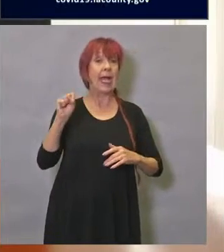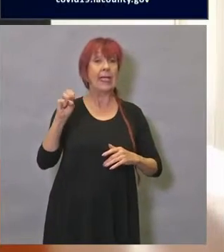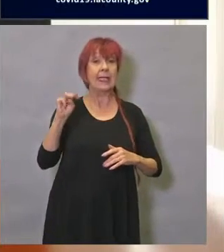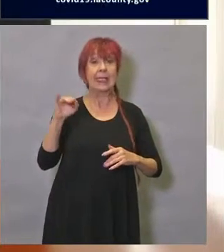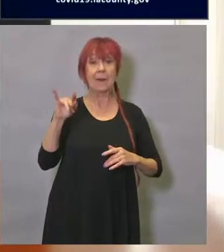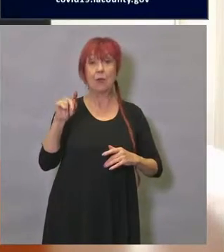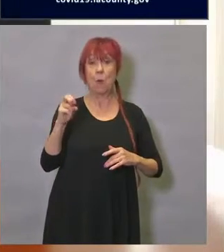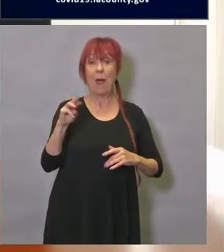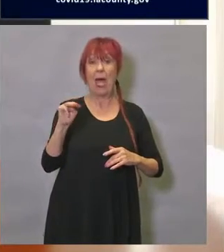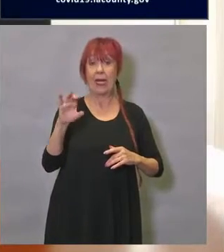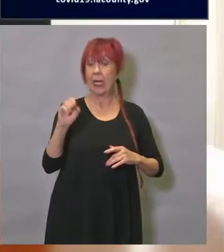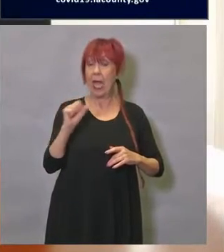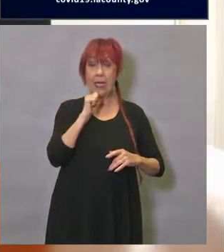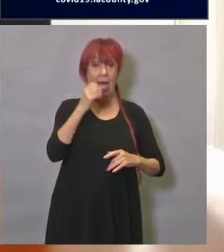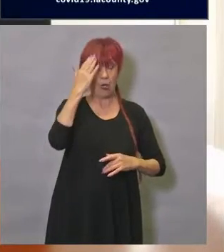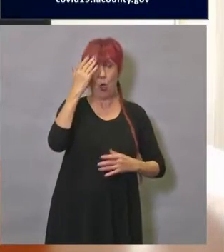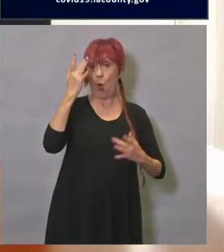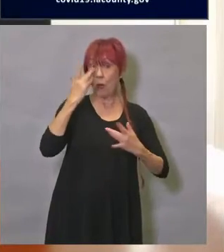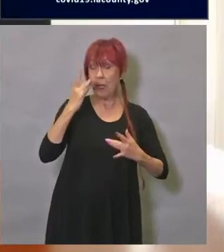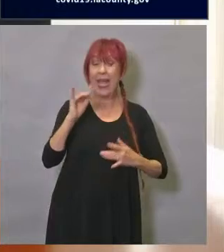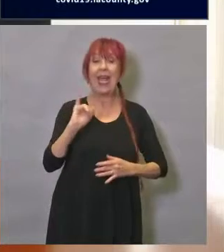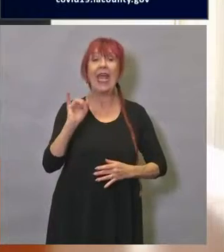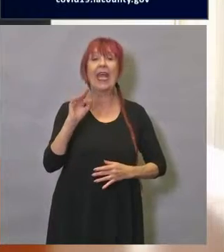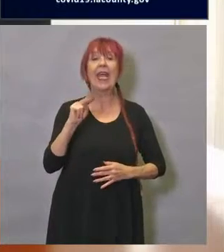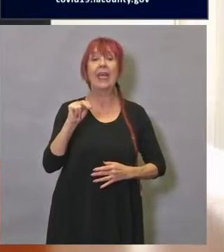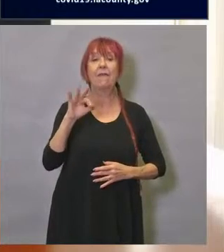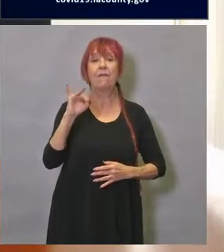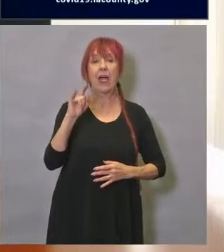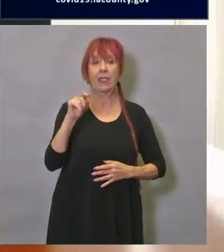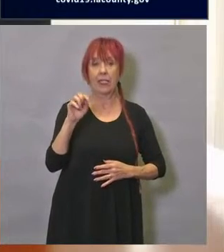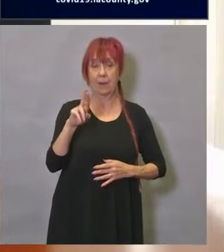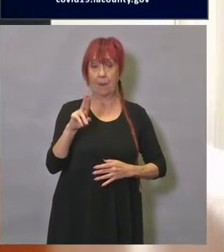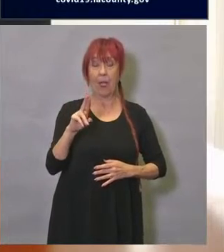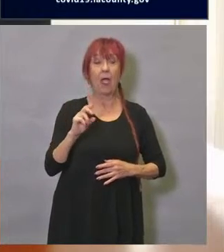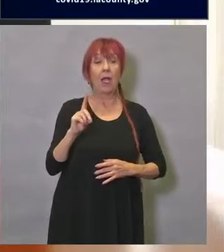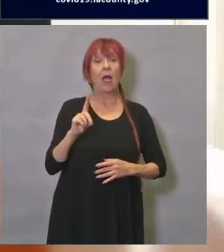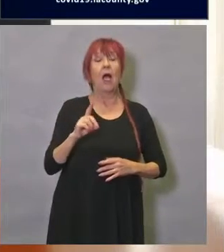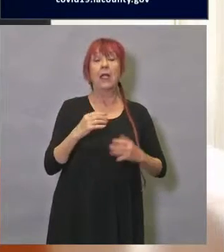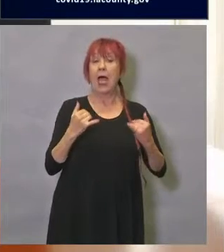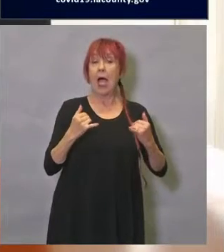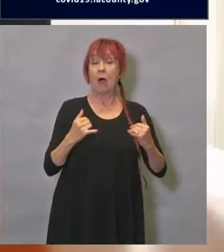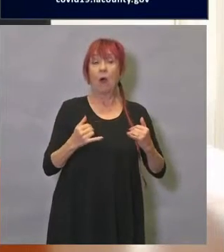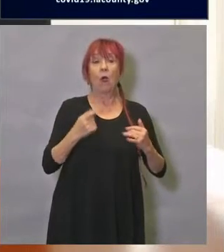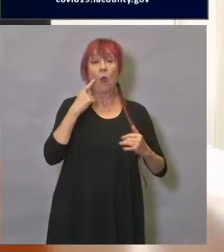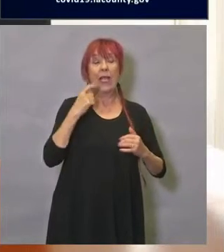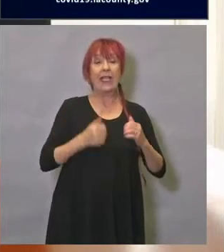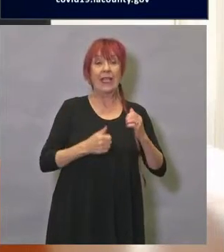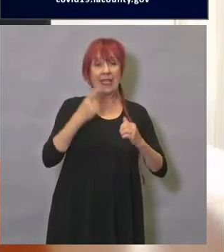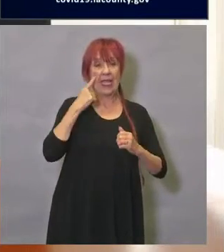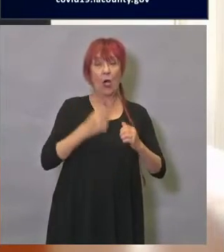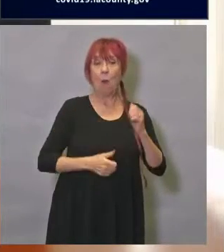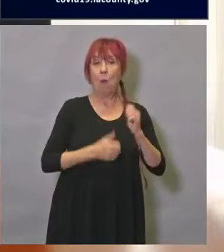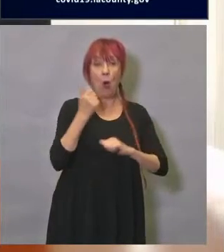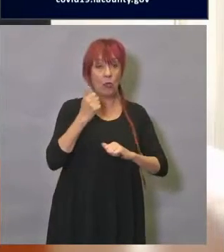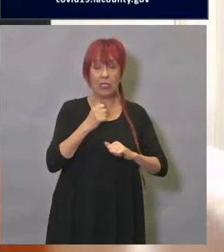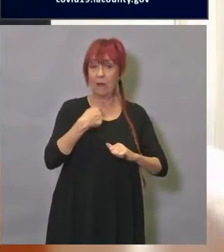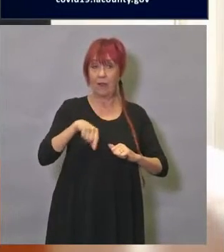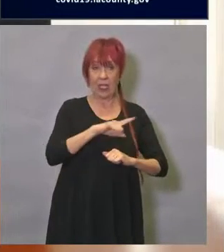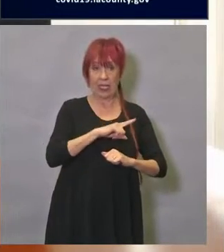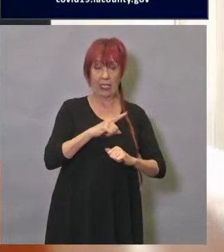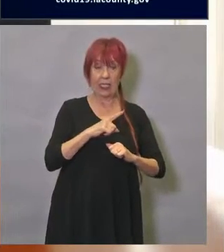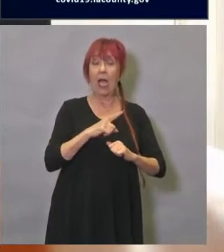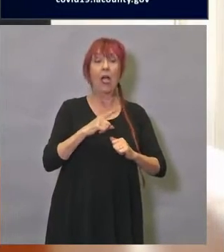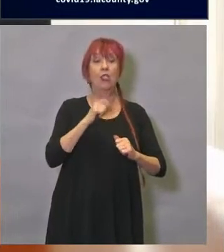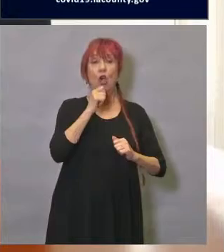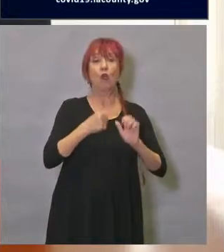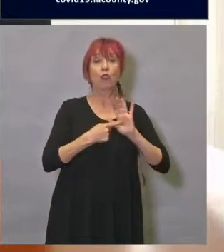were ever infected. The vast majority of these cases, though, do not, we believe, reflect recent transmission within the community,